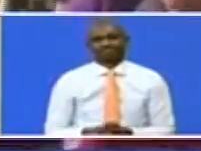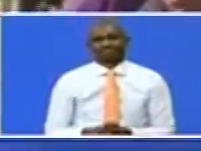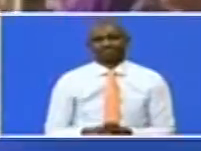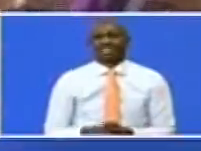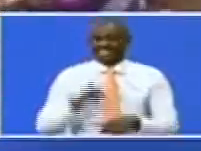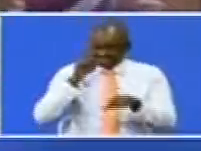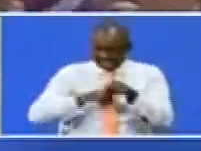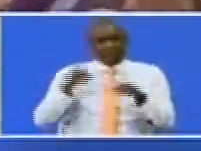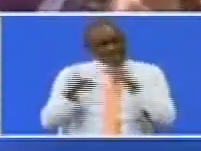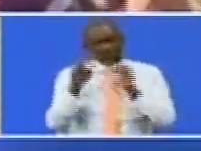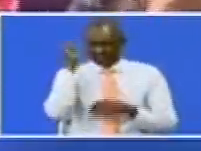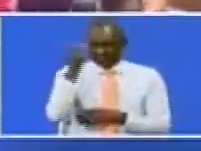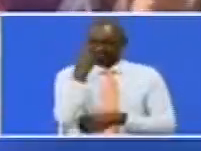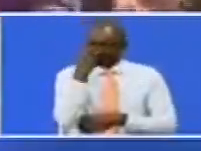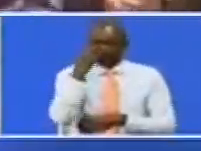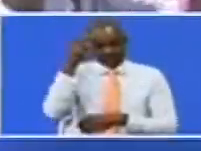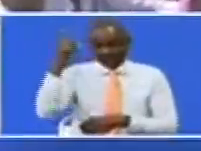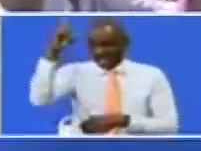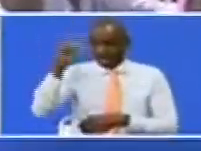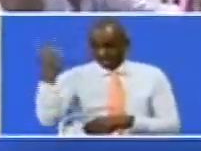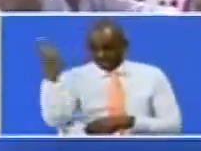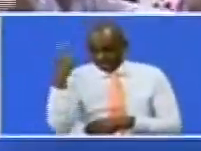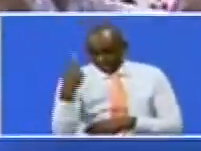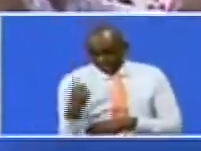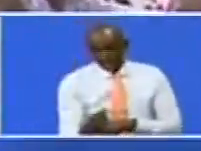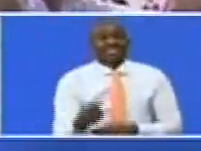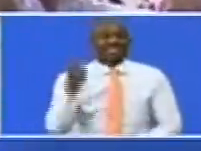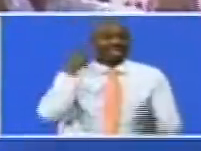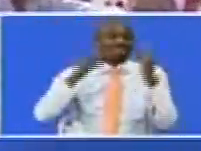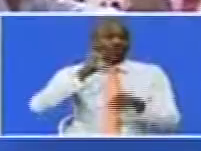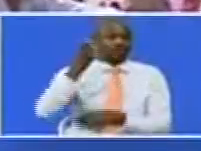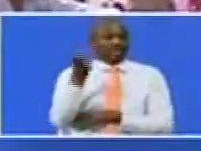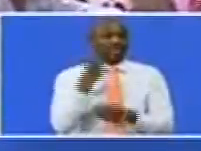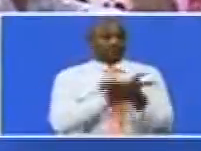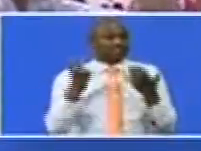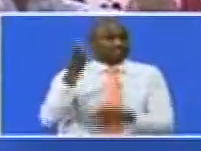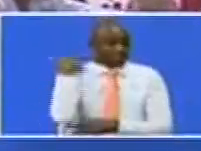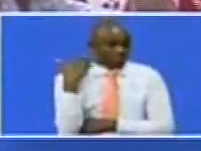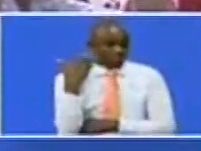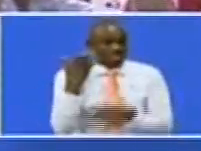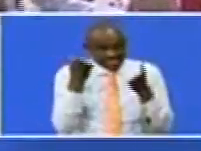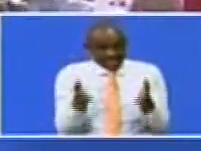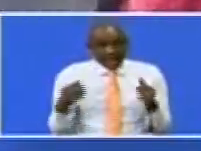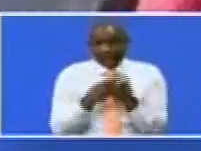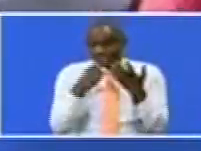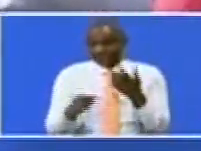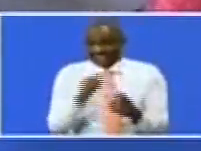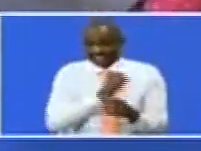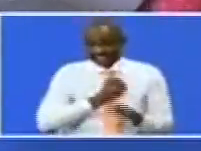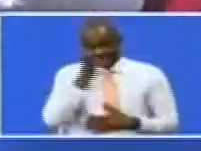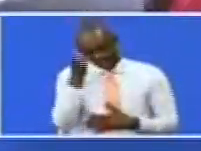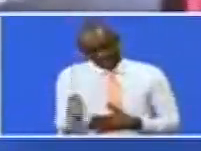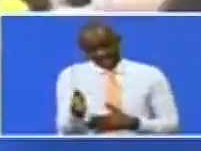When Deputy President William Ruto landed in Kericho County 2 weeks ago to campaign for now Kericho Senator-elect